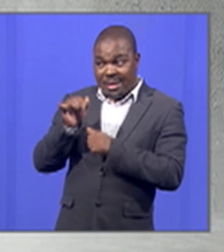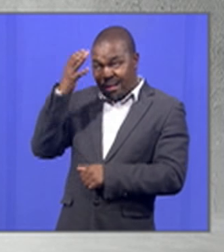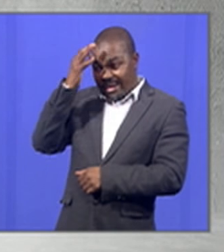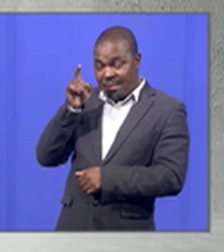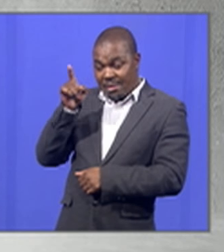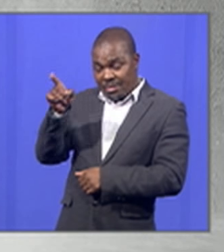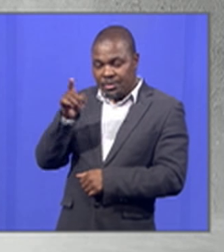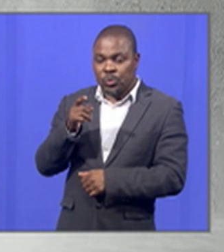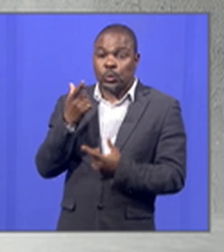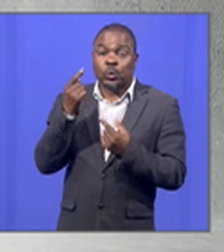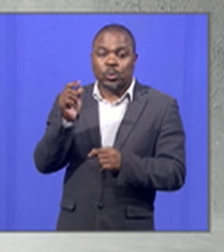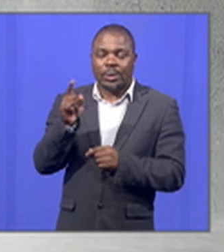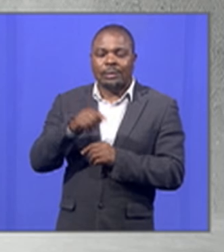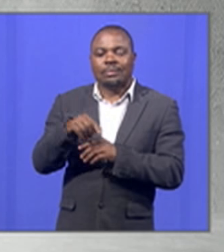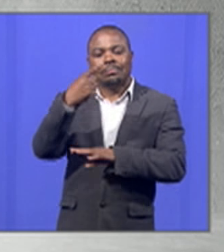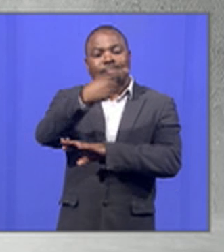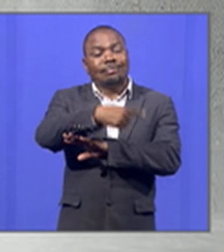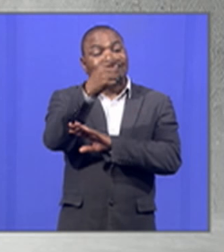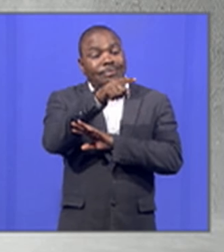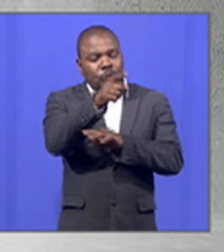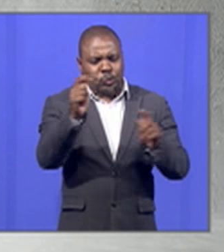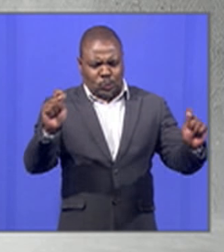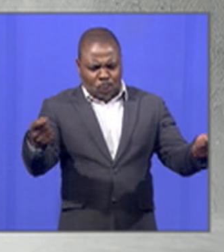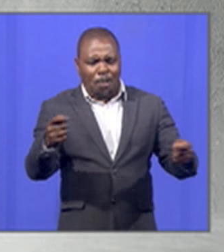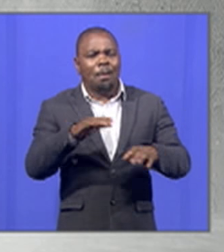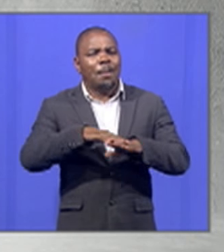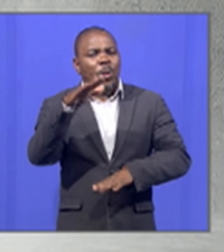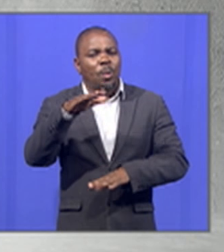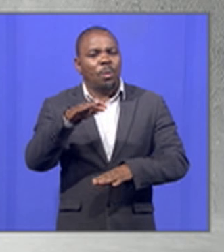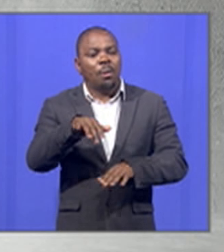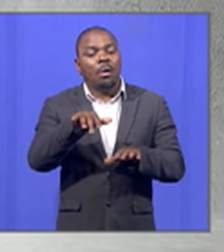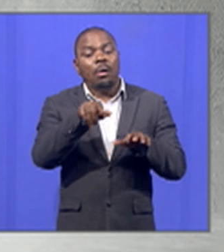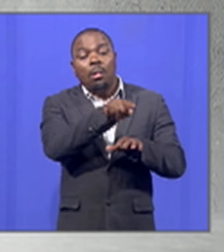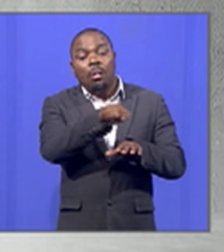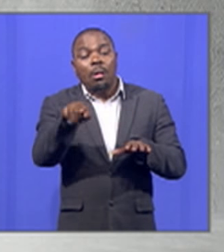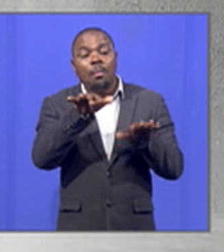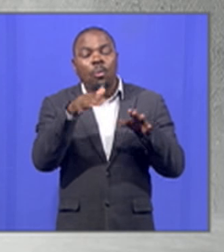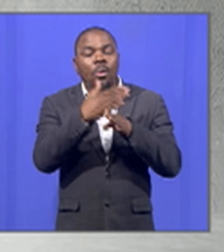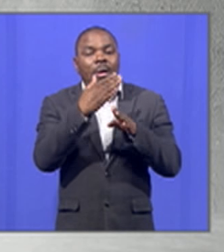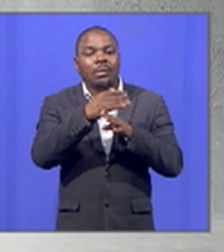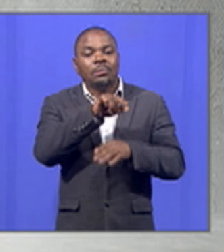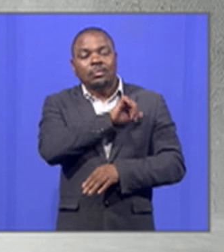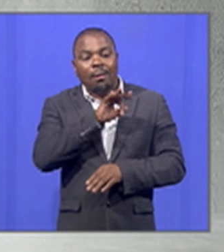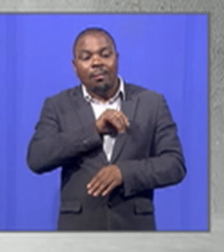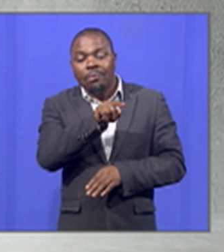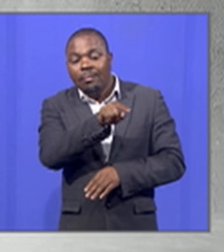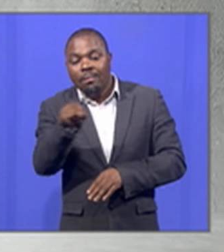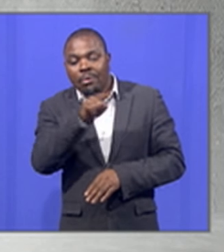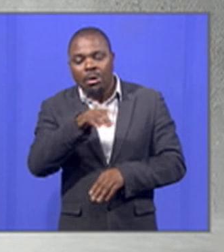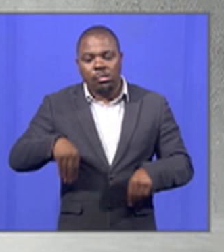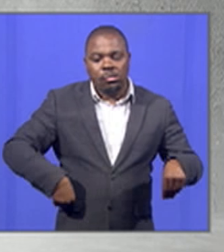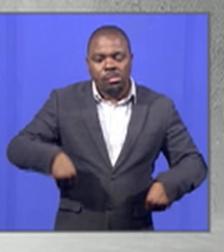thoma o tiiša letsogo kua mellwaneng pele gore bašomi ba le ba kua mellwaneng ba tlogele go tšea šunya ke mo e le gore bafaladi